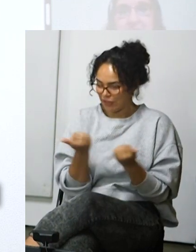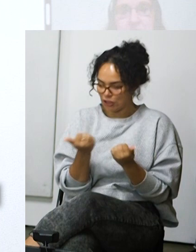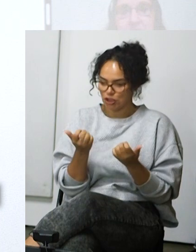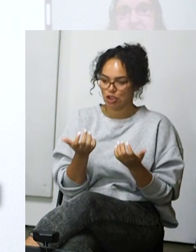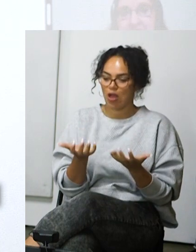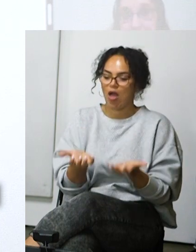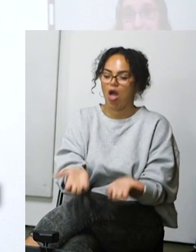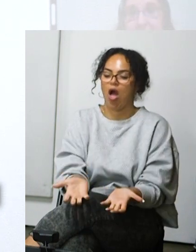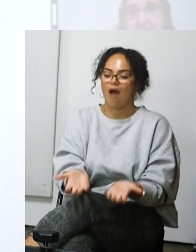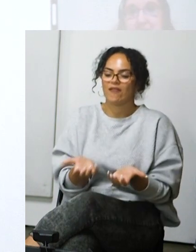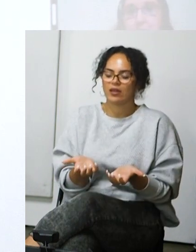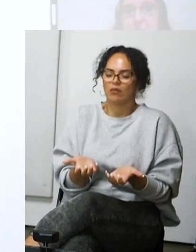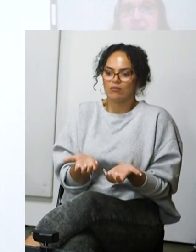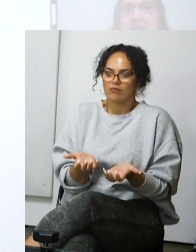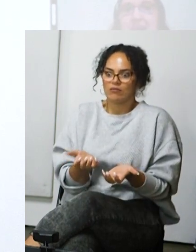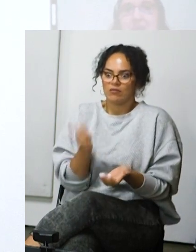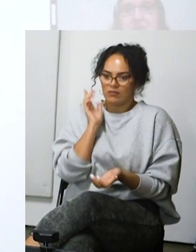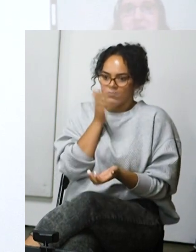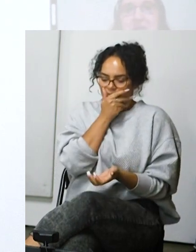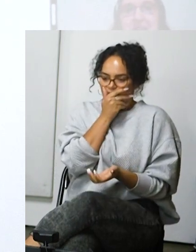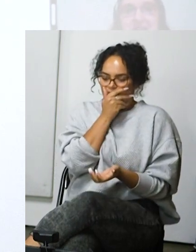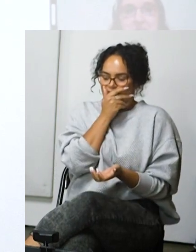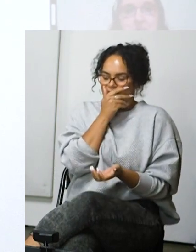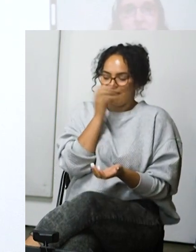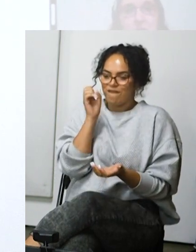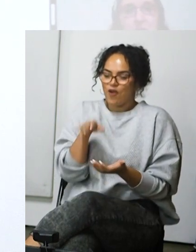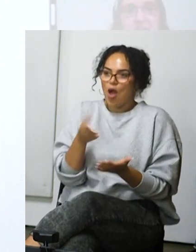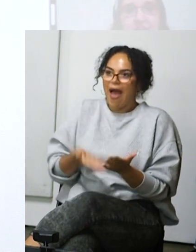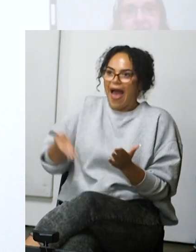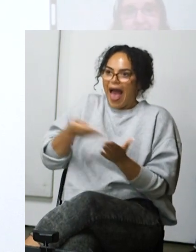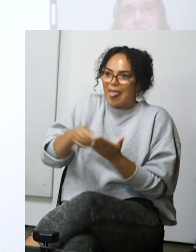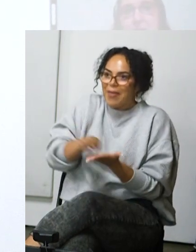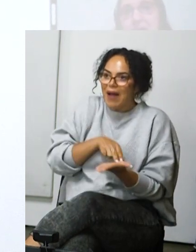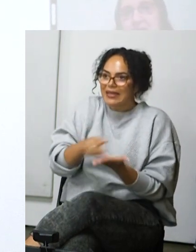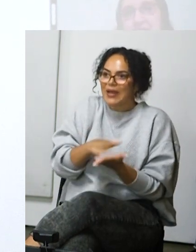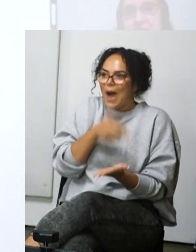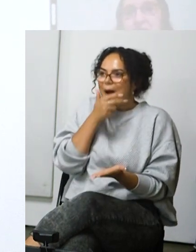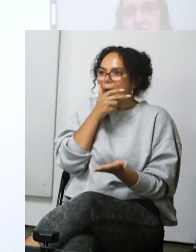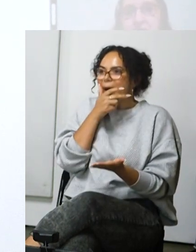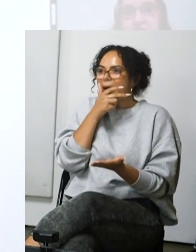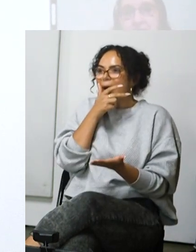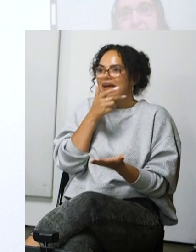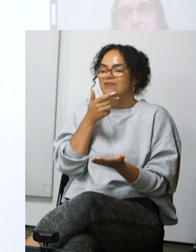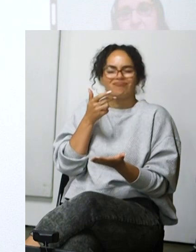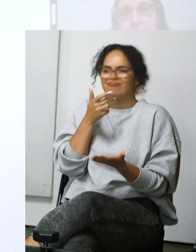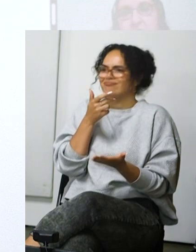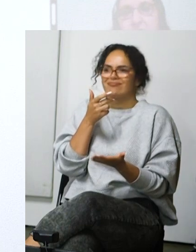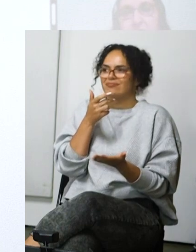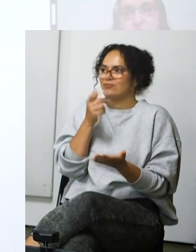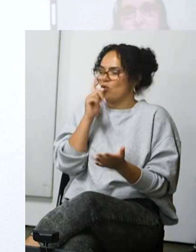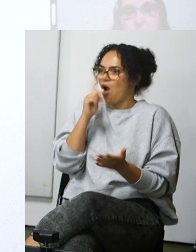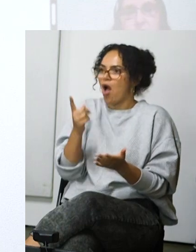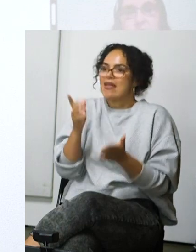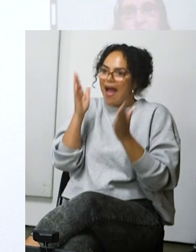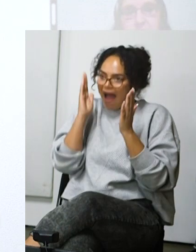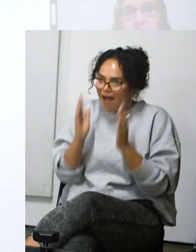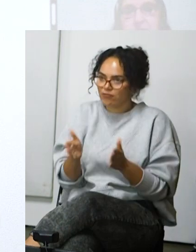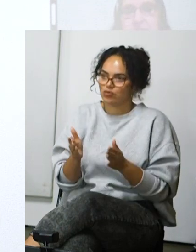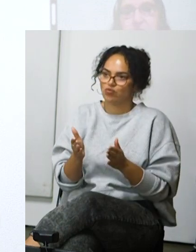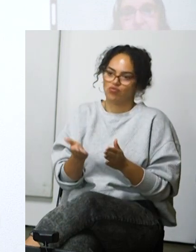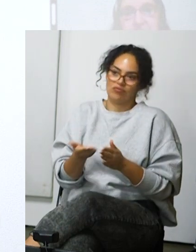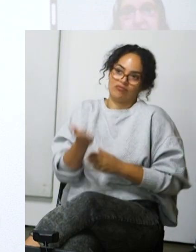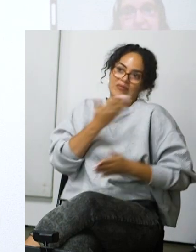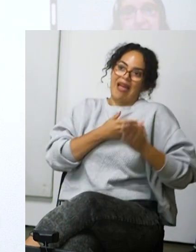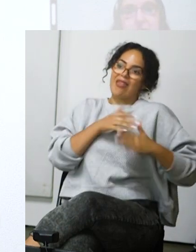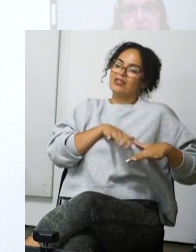butter. It's too late at that point. It's not going to work. It has to be baked in. And so if you want your